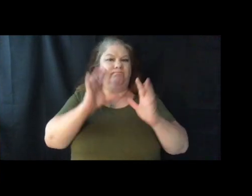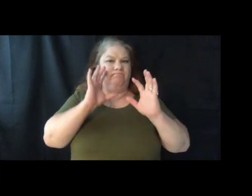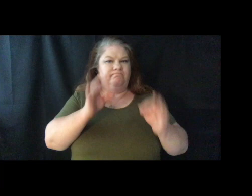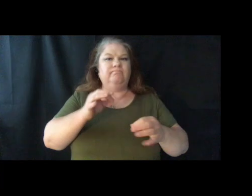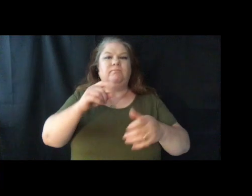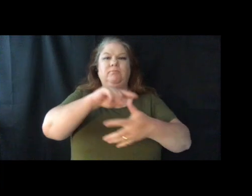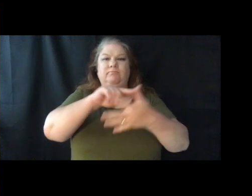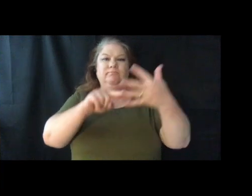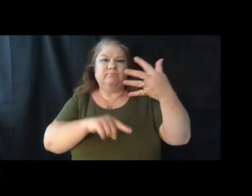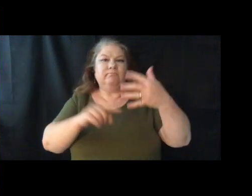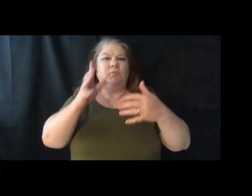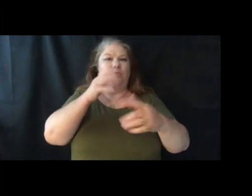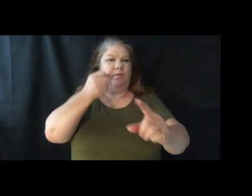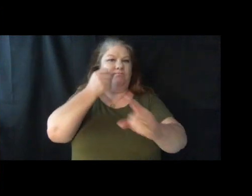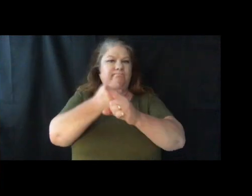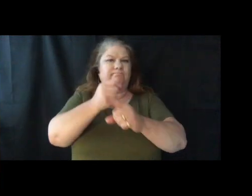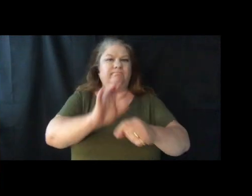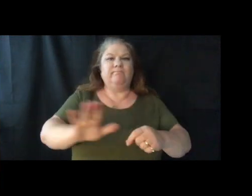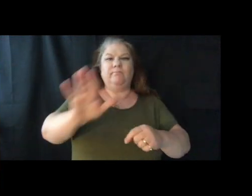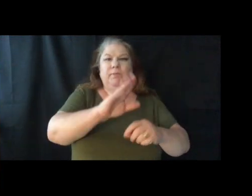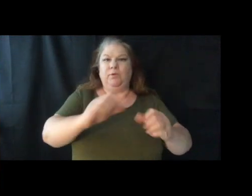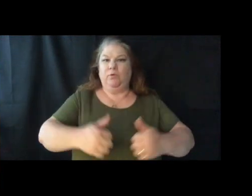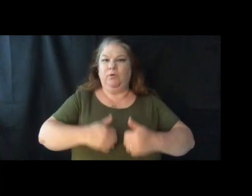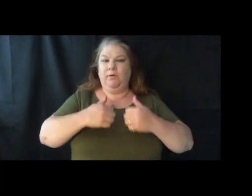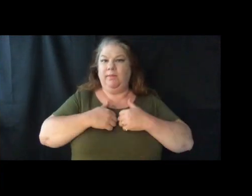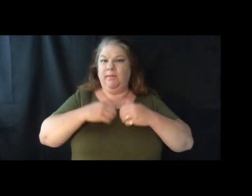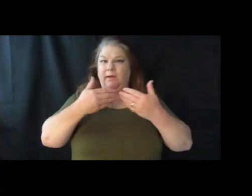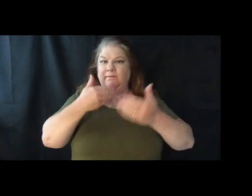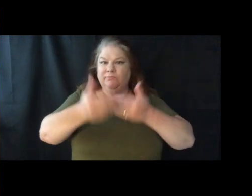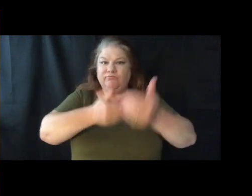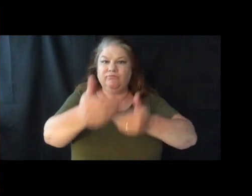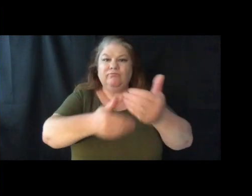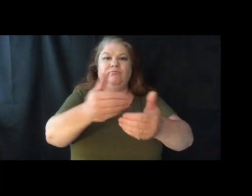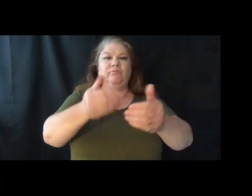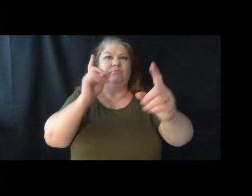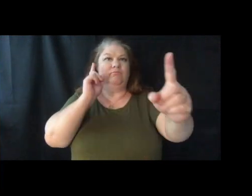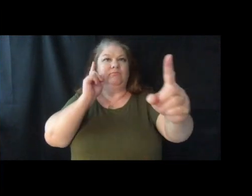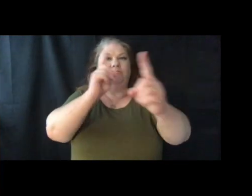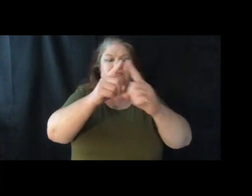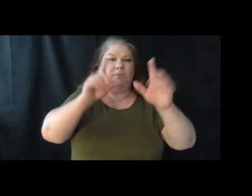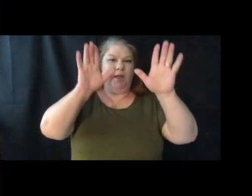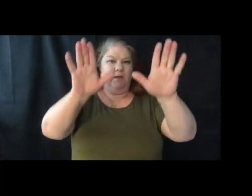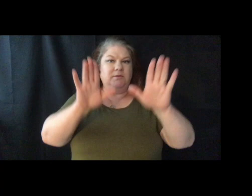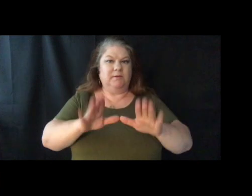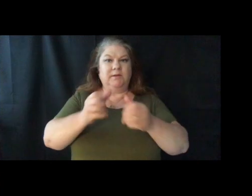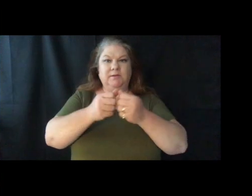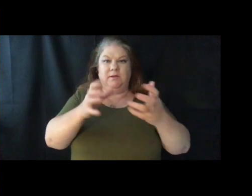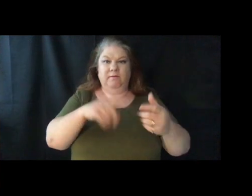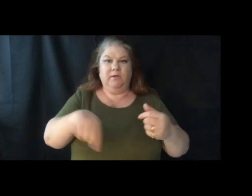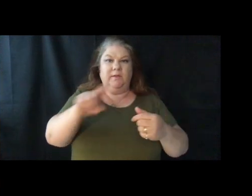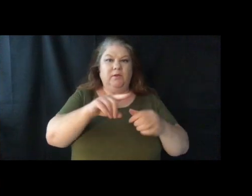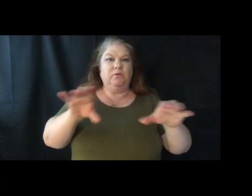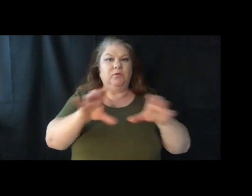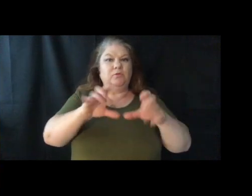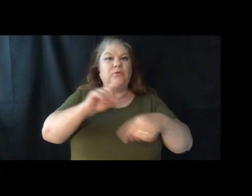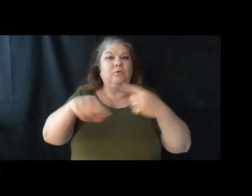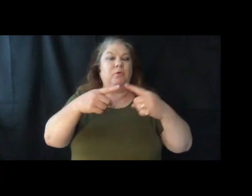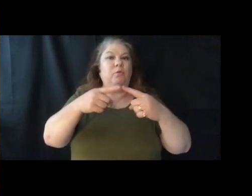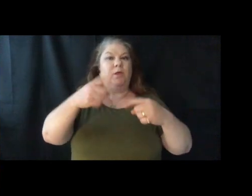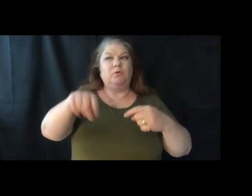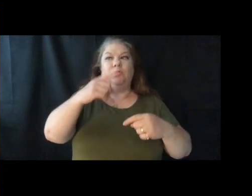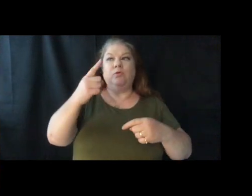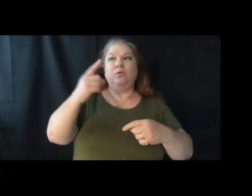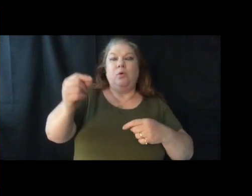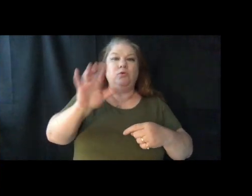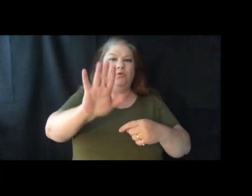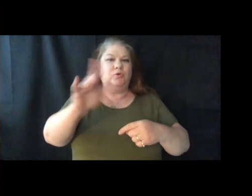certain all of these events will have an impact on your life as you continue to seek excellence in all that you will do when you attend the college